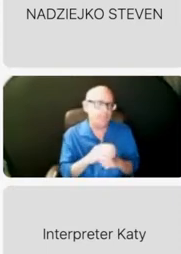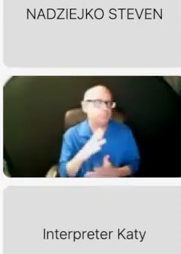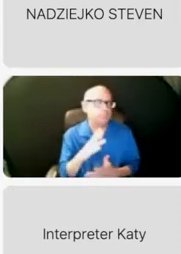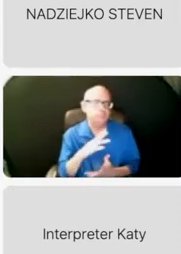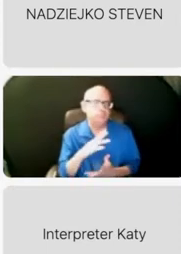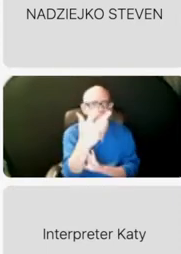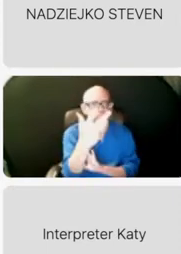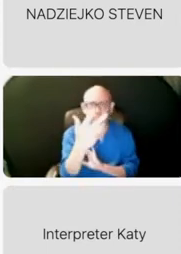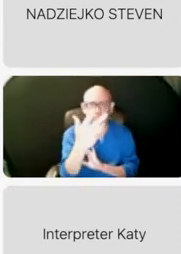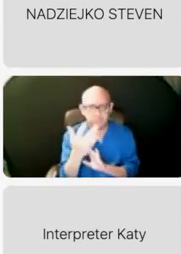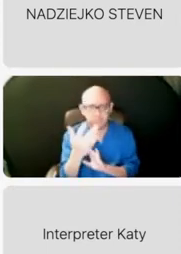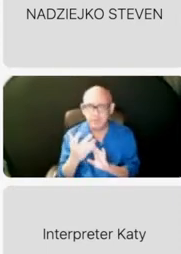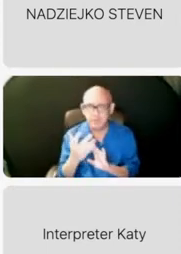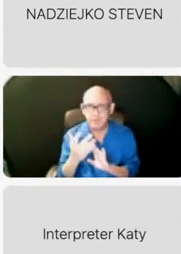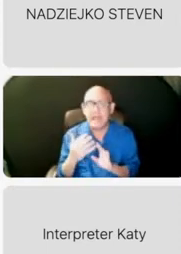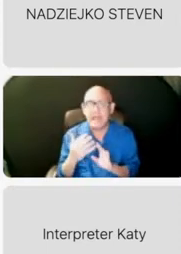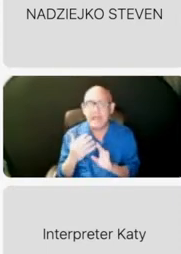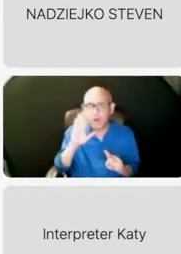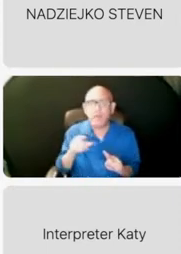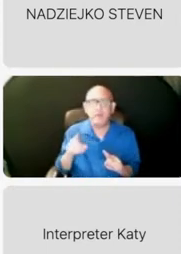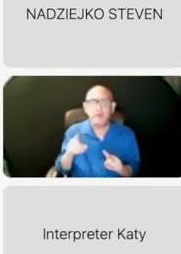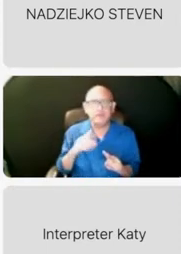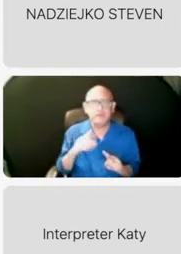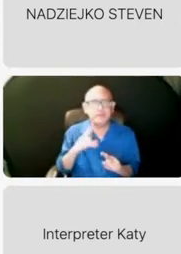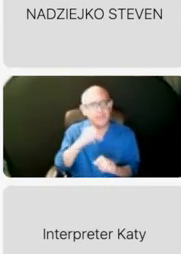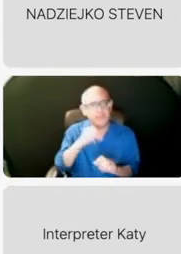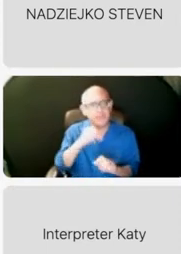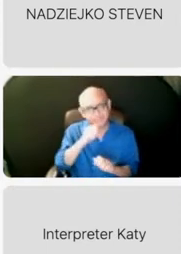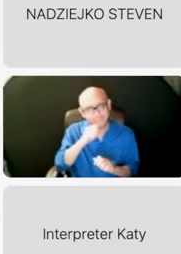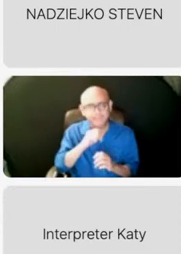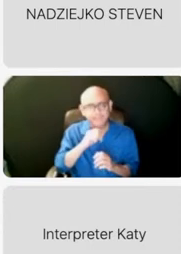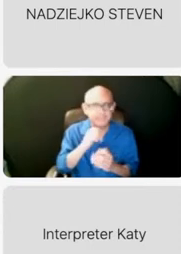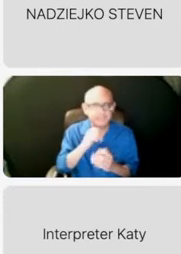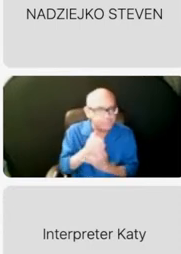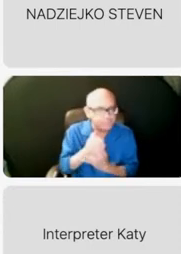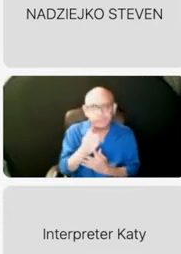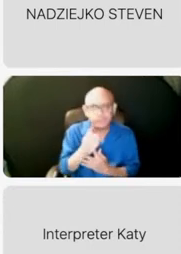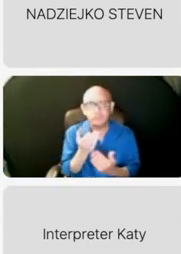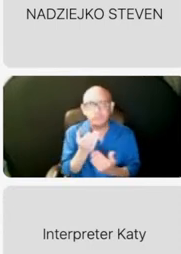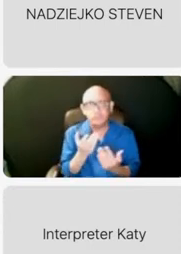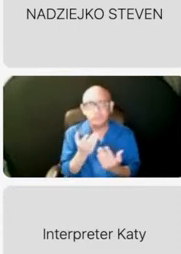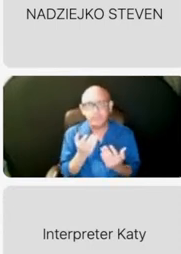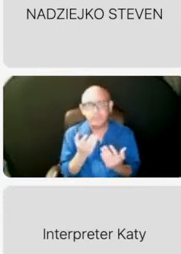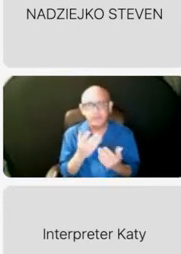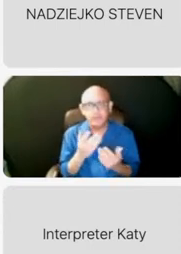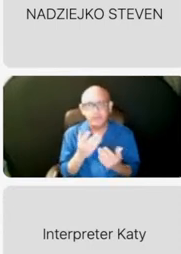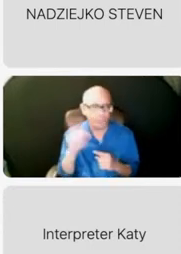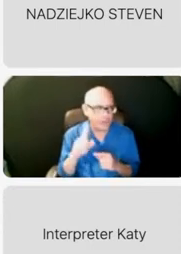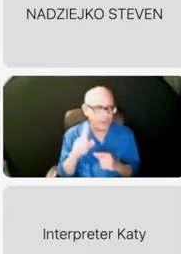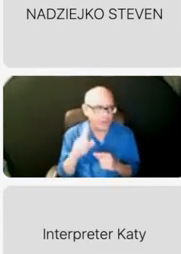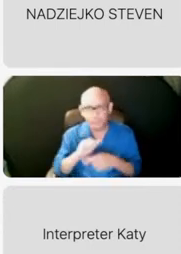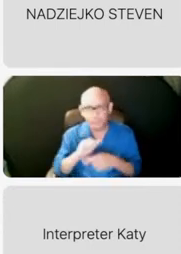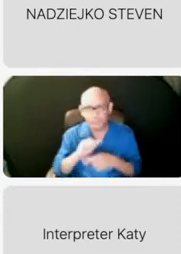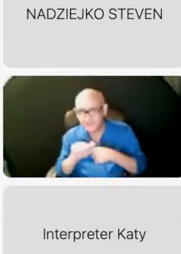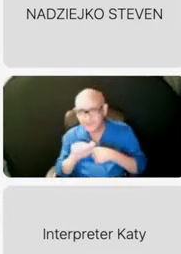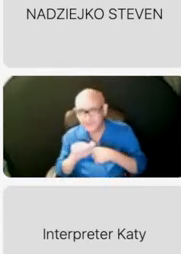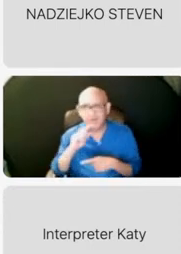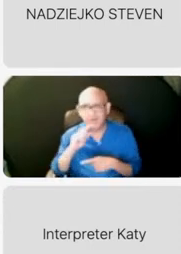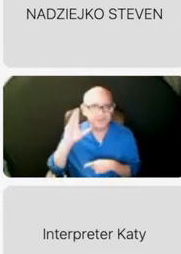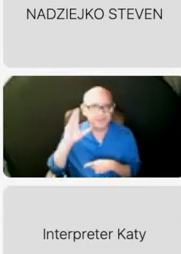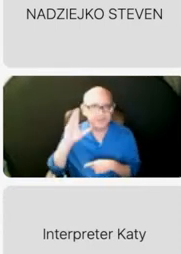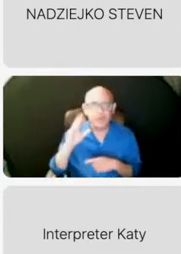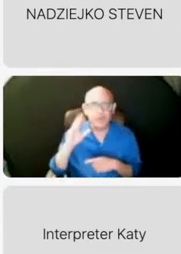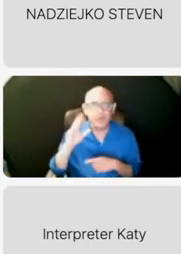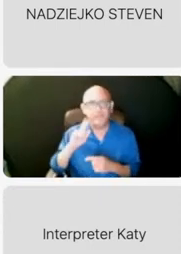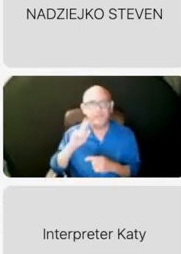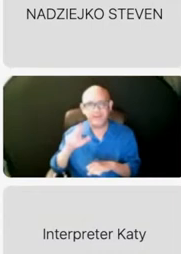and i know that you went some through some difficulties of of where you were going to practice for for nationals and there